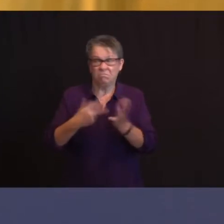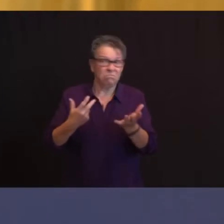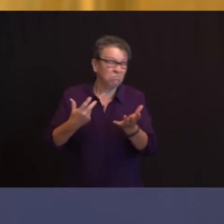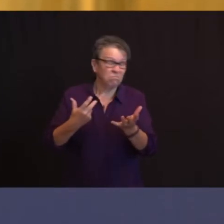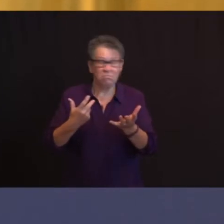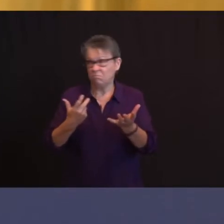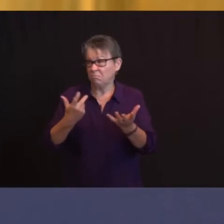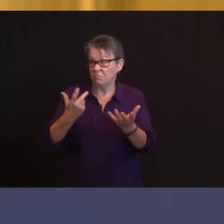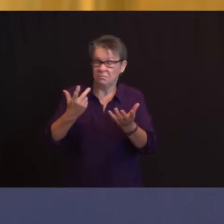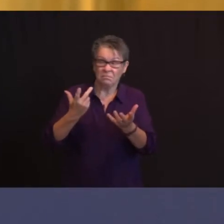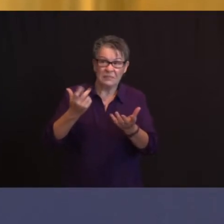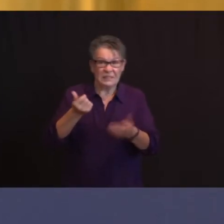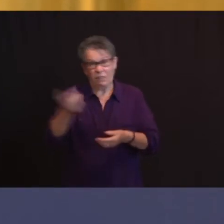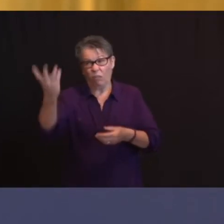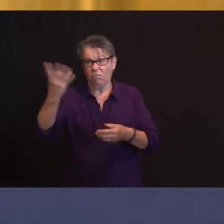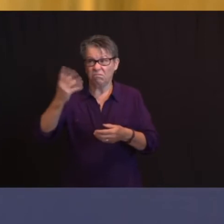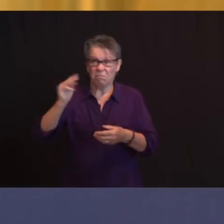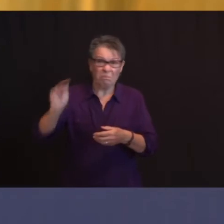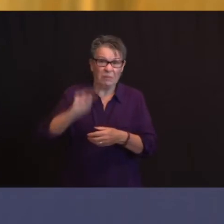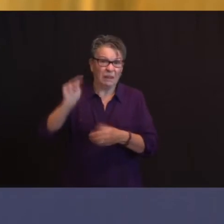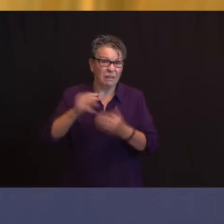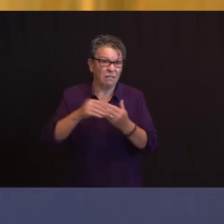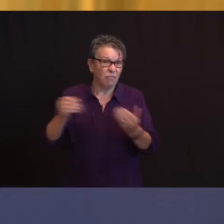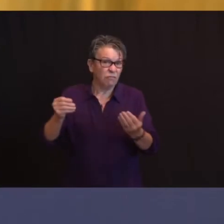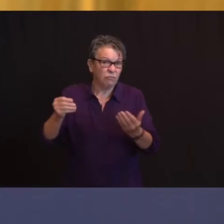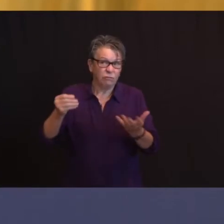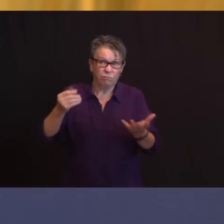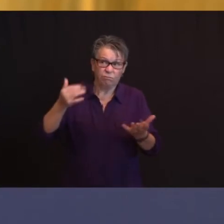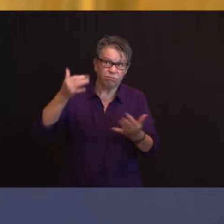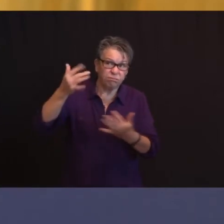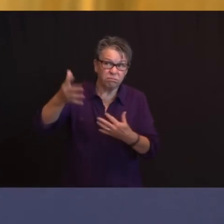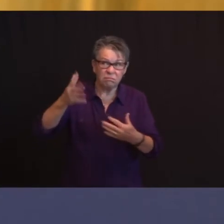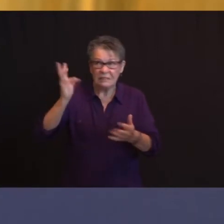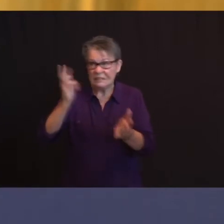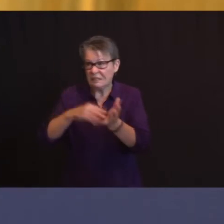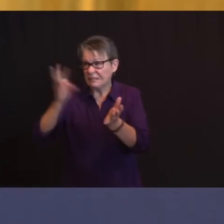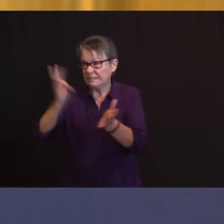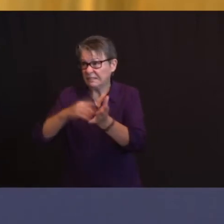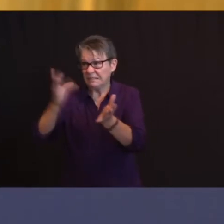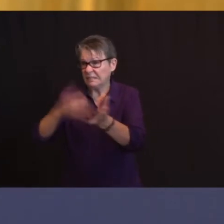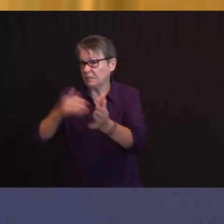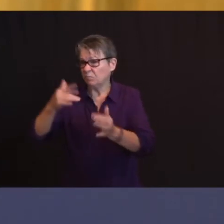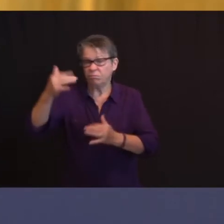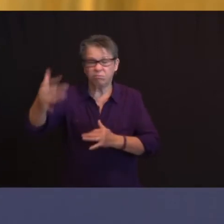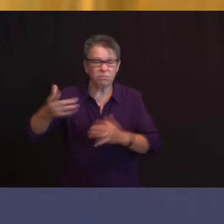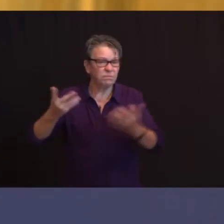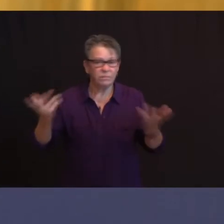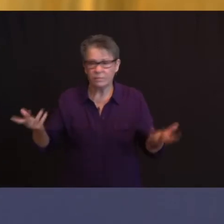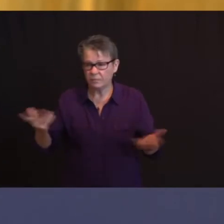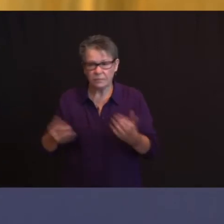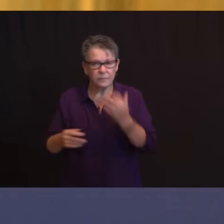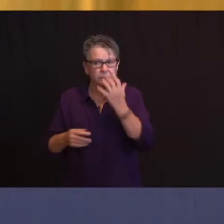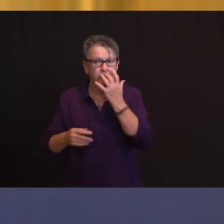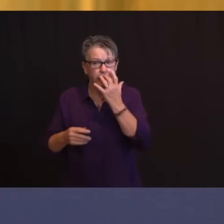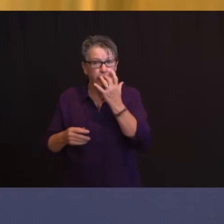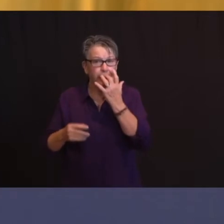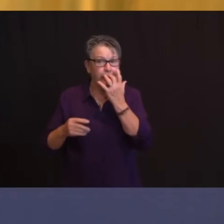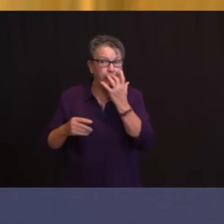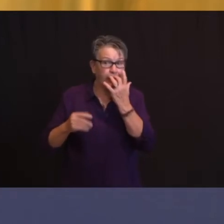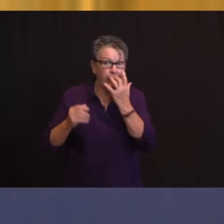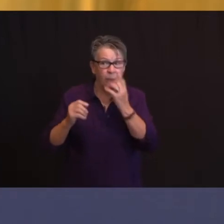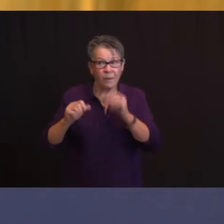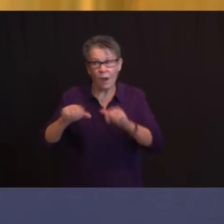B. This is too complex and too expensive. In fairness, the Trump administration folks on Monday were saying all the right things about their willingness